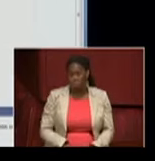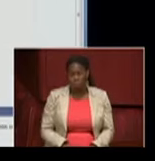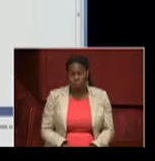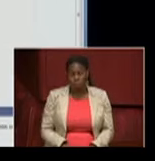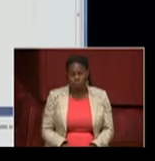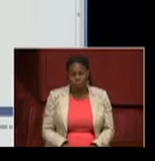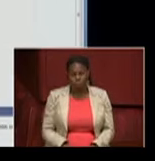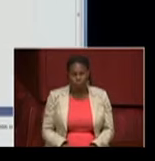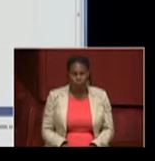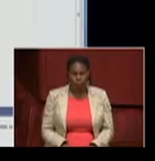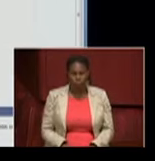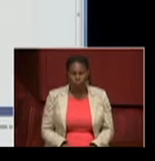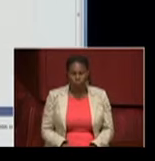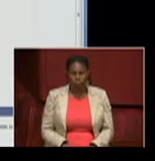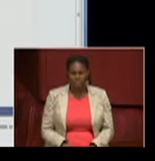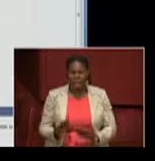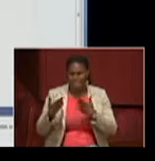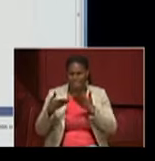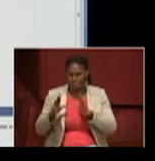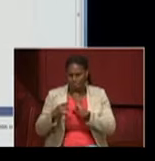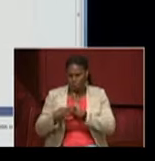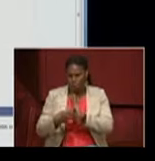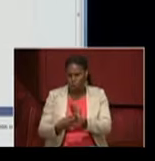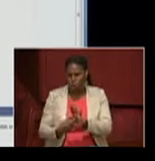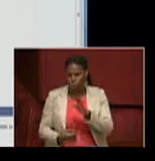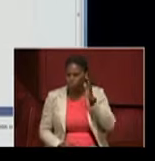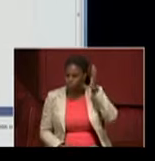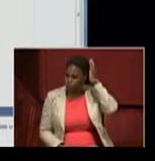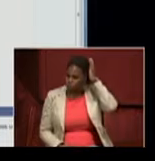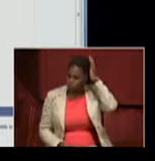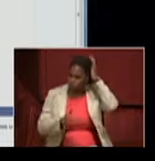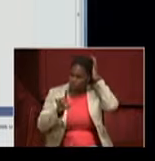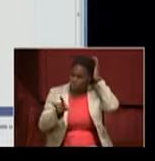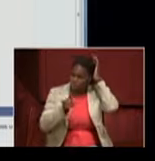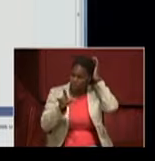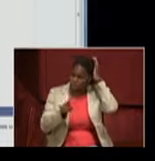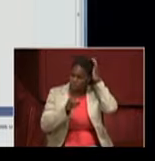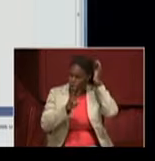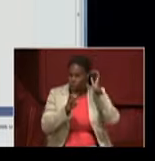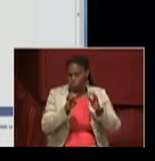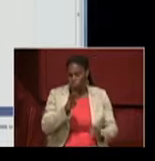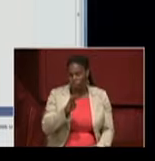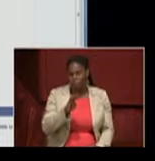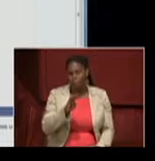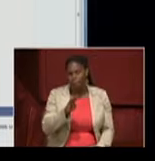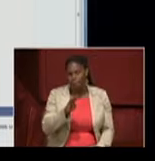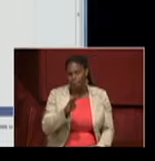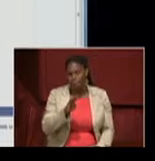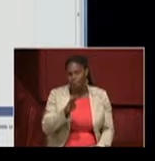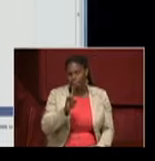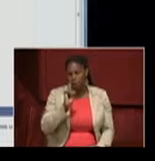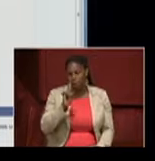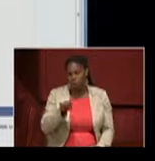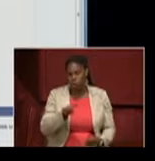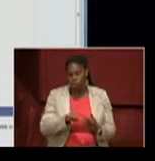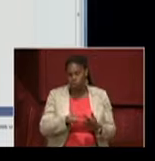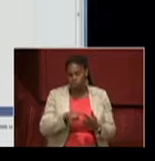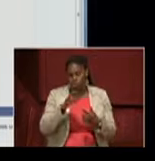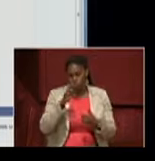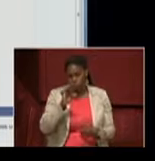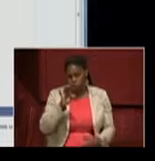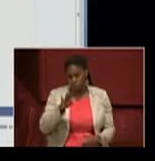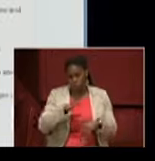you in that area. We're on the library's webpage. If you go to Reference at your desk